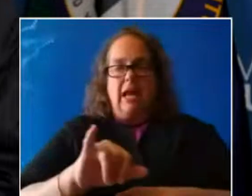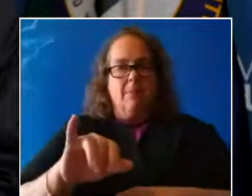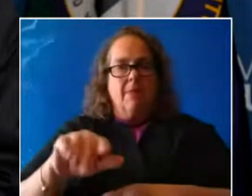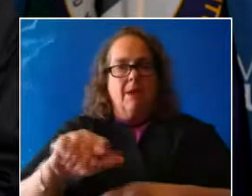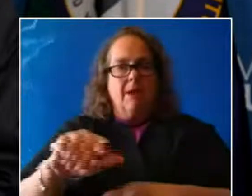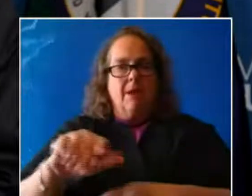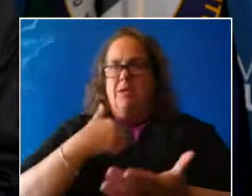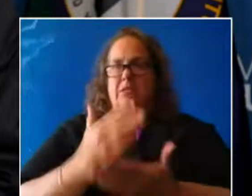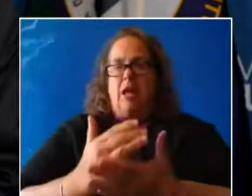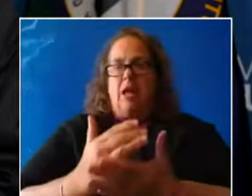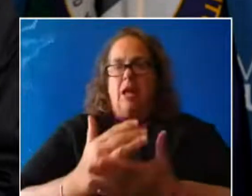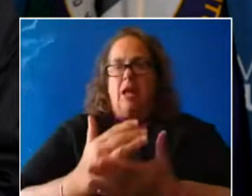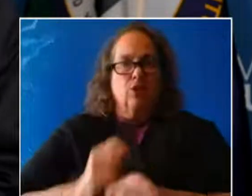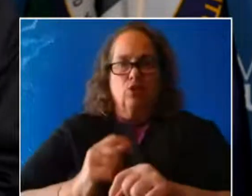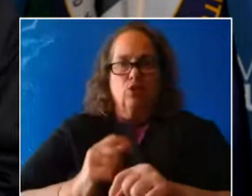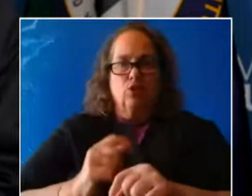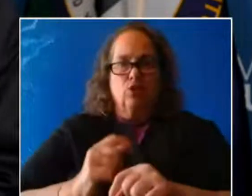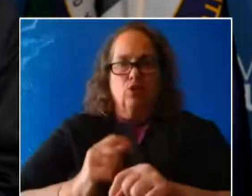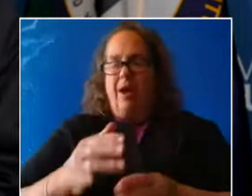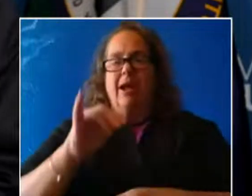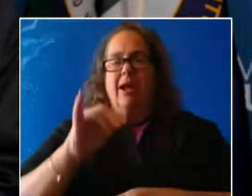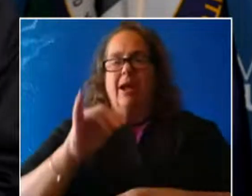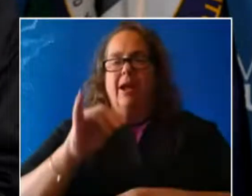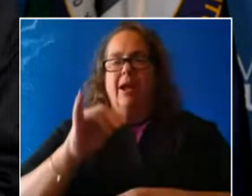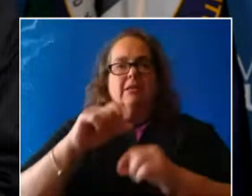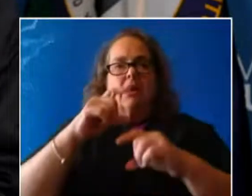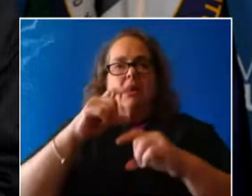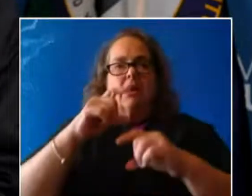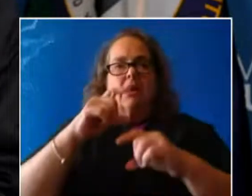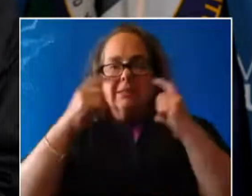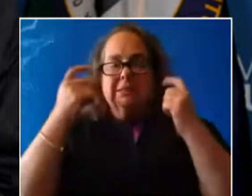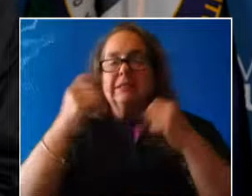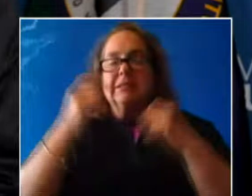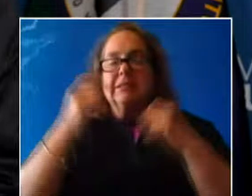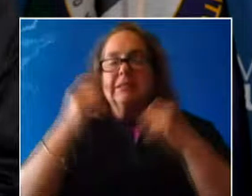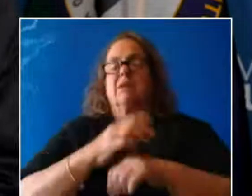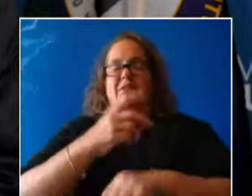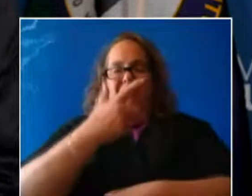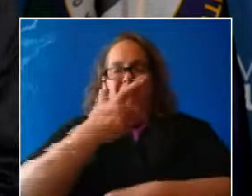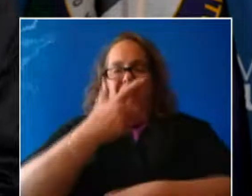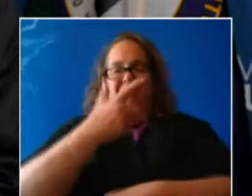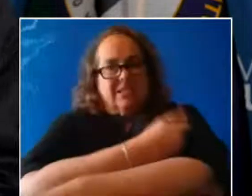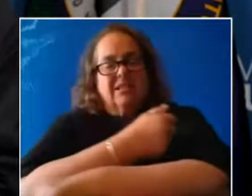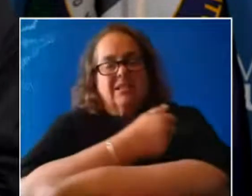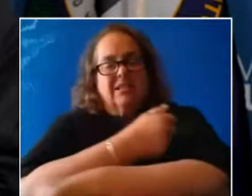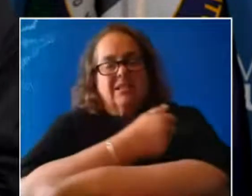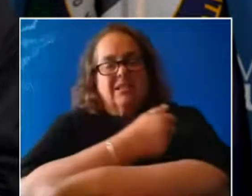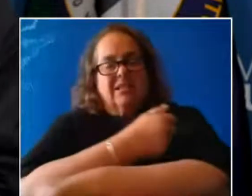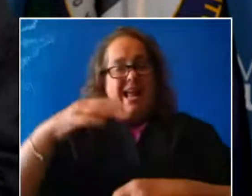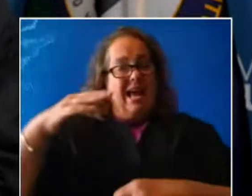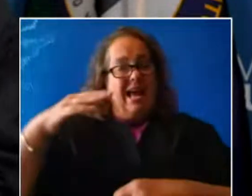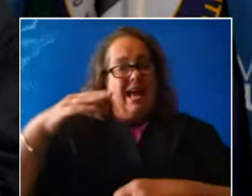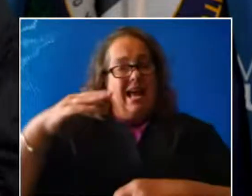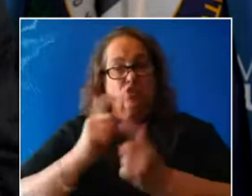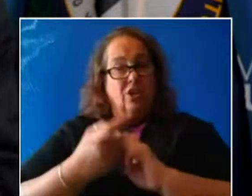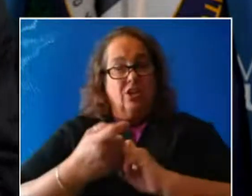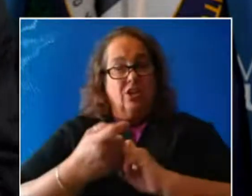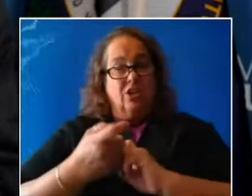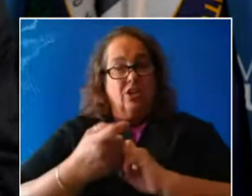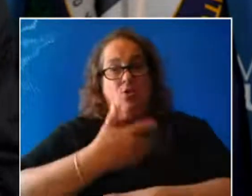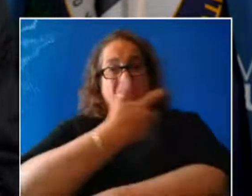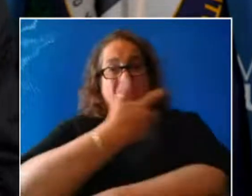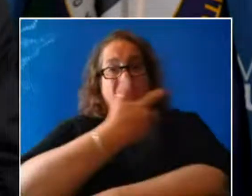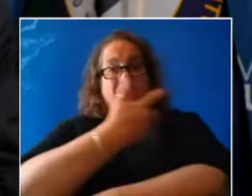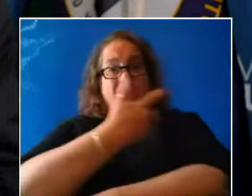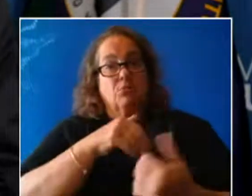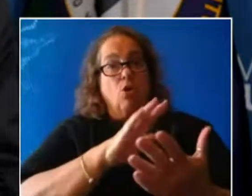that is masking, and that is vaccines. It hasn't changed our vaccine approach, Karen, only because we have a ton of